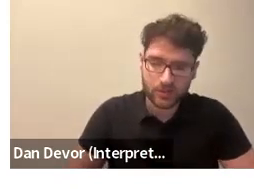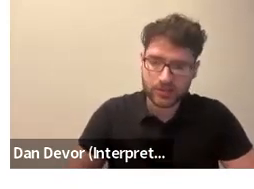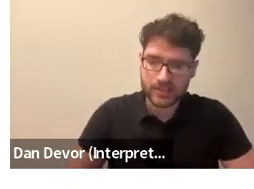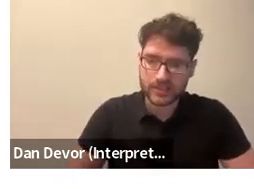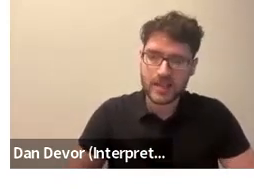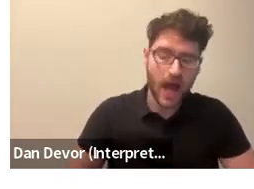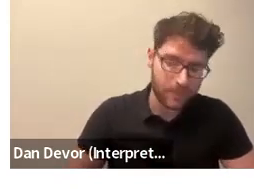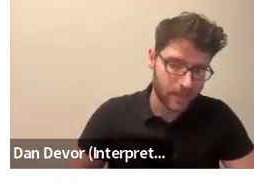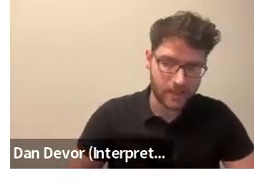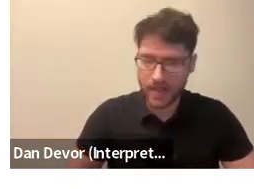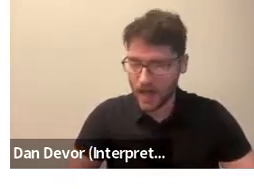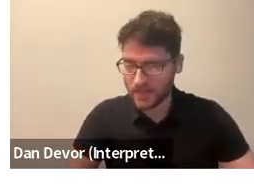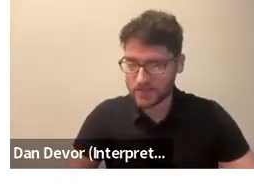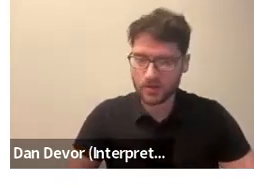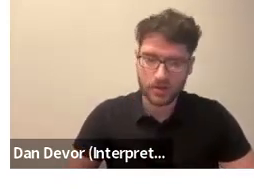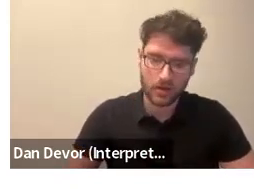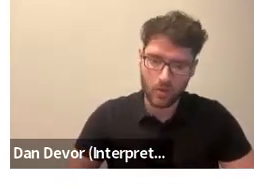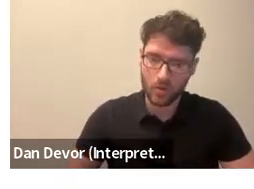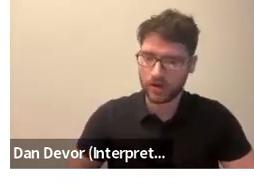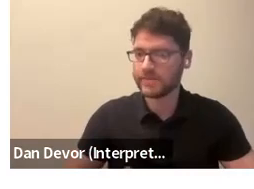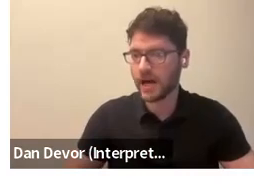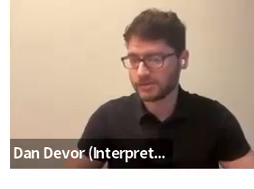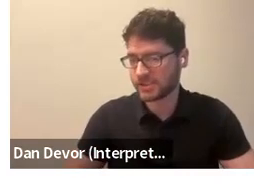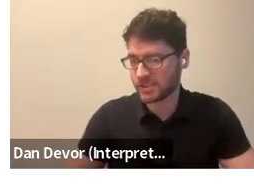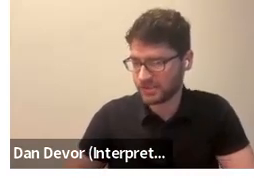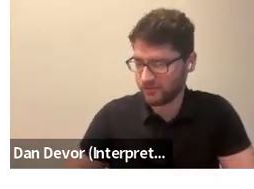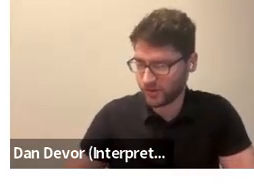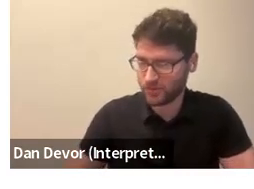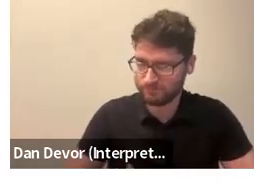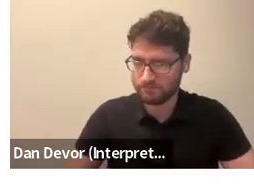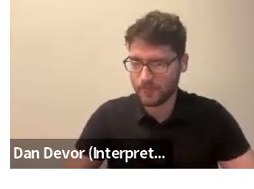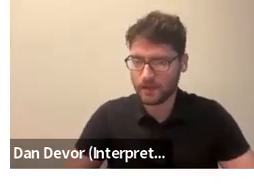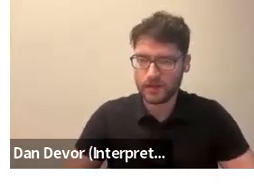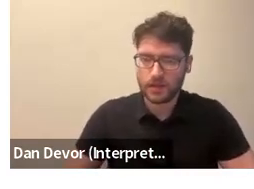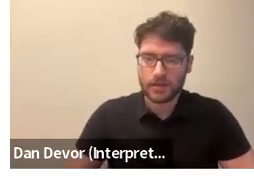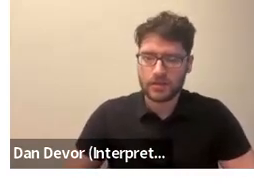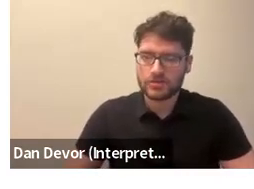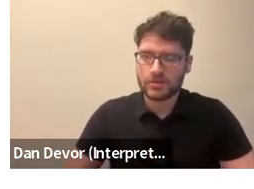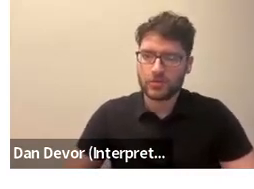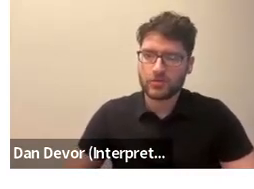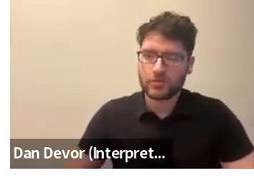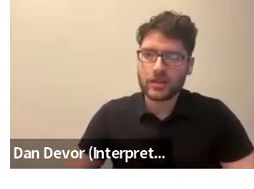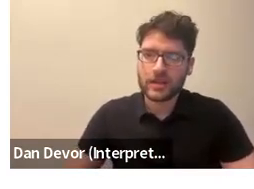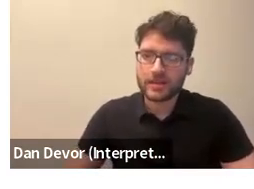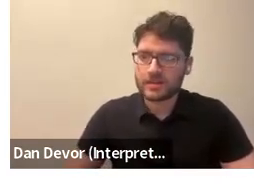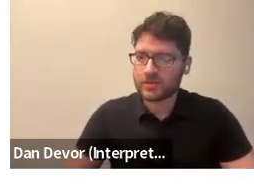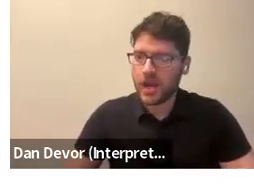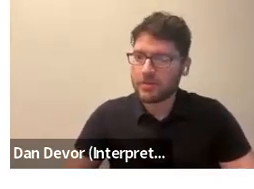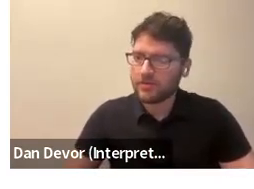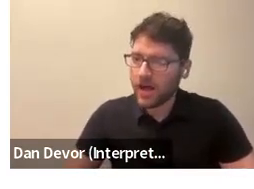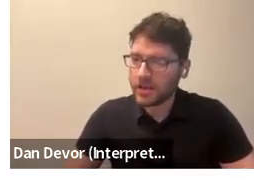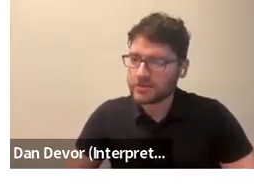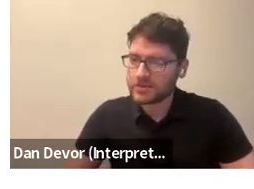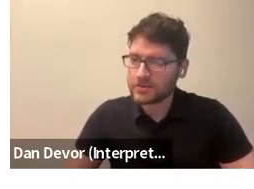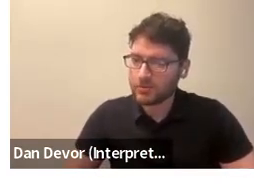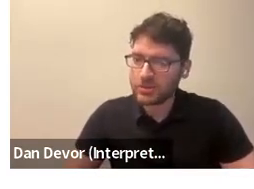Typically, the structure is topic, comment, or object, subject, verb. So really, the